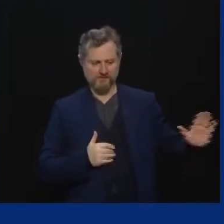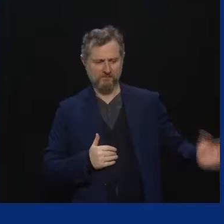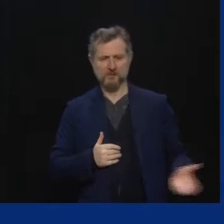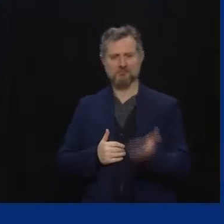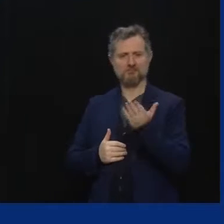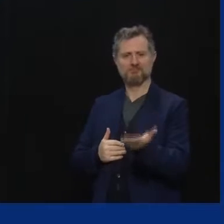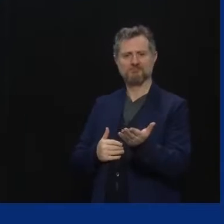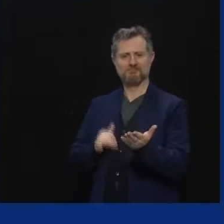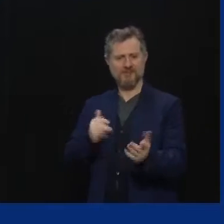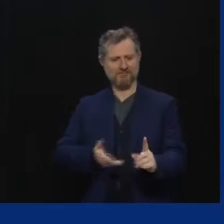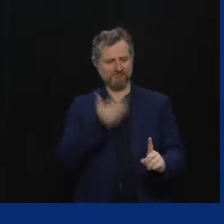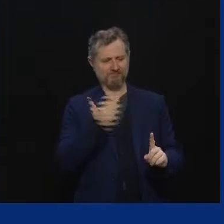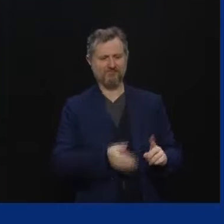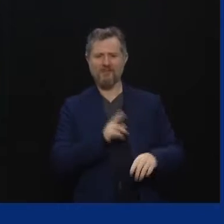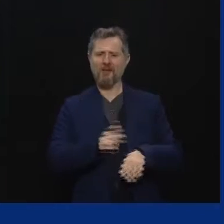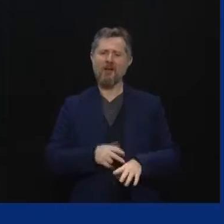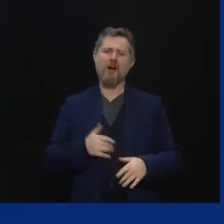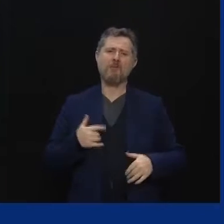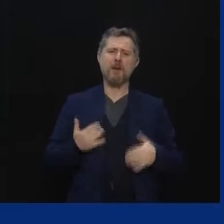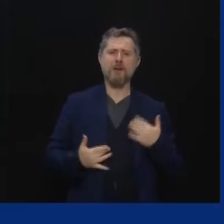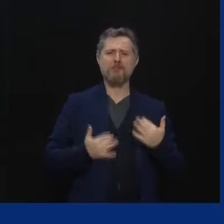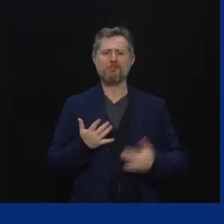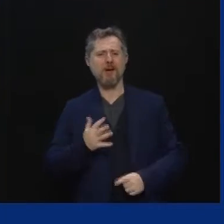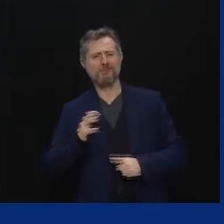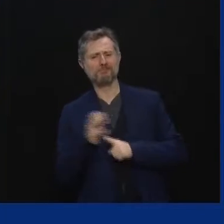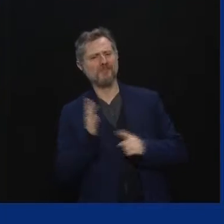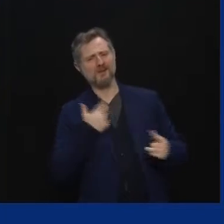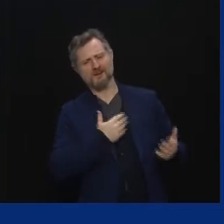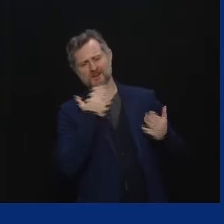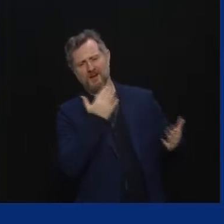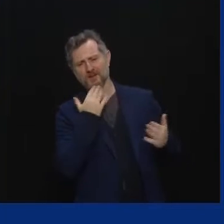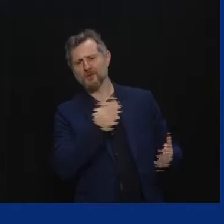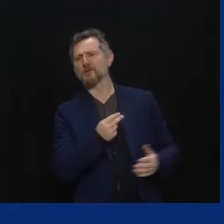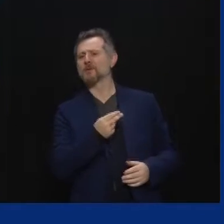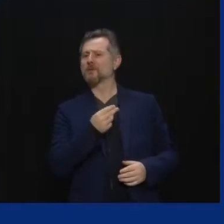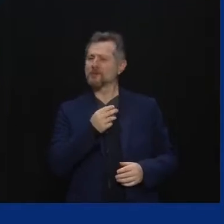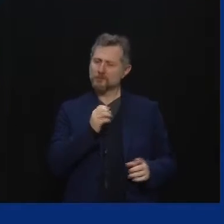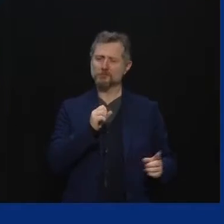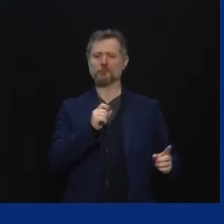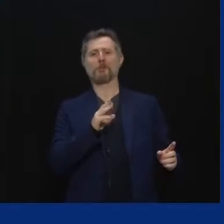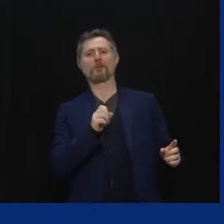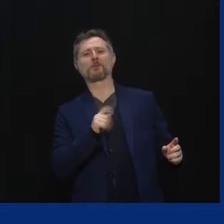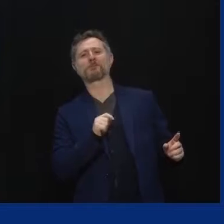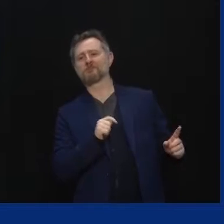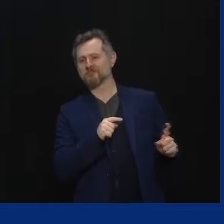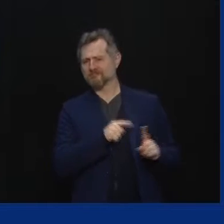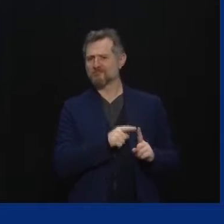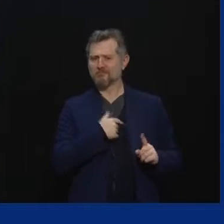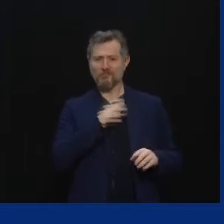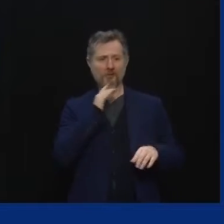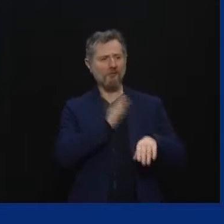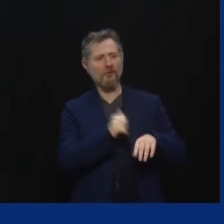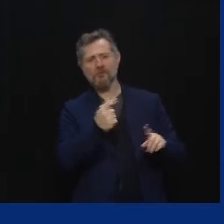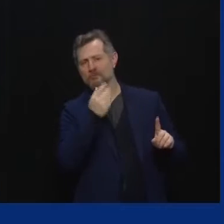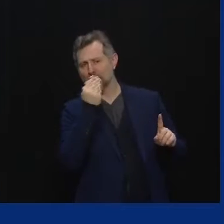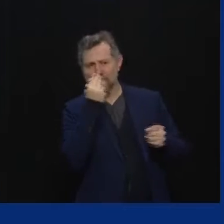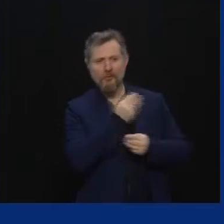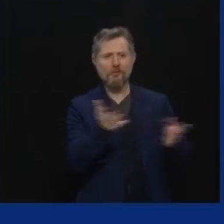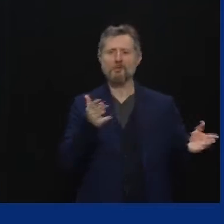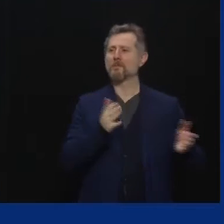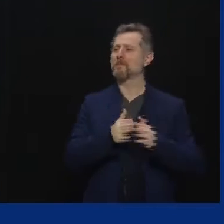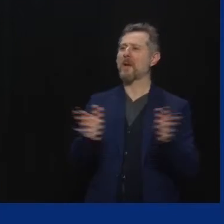best at our side. So thank you, Dr. Bassett, for answering the call to public service once again.